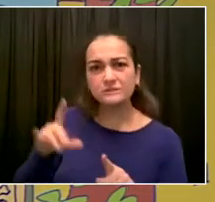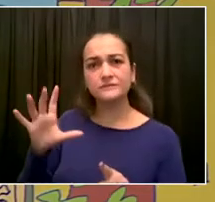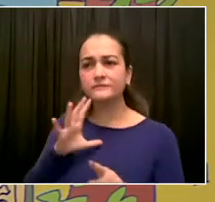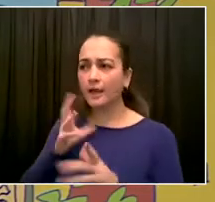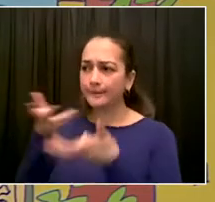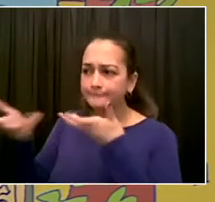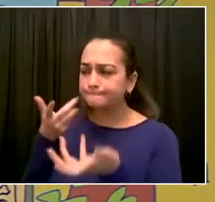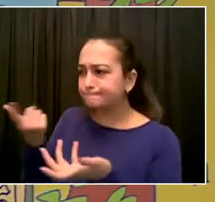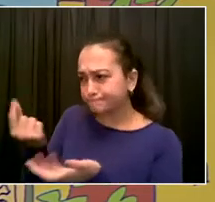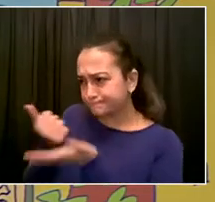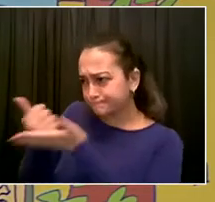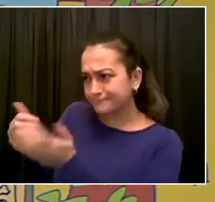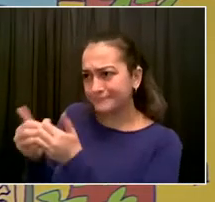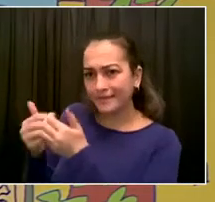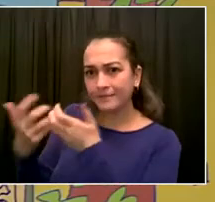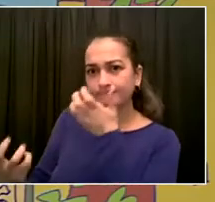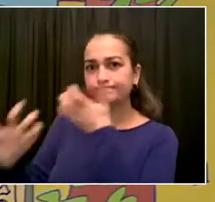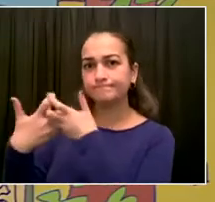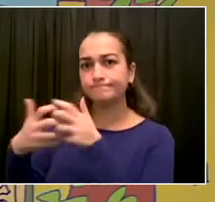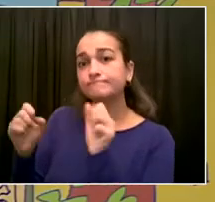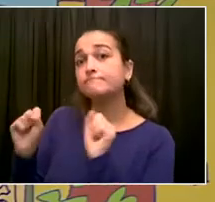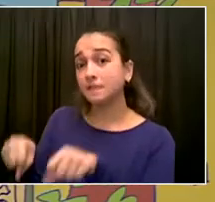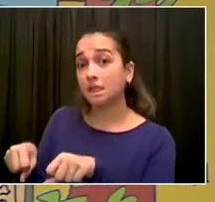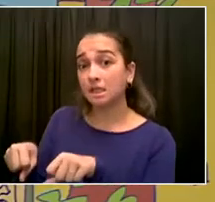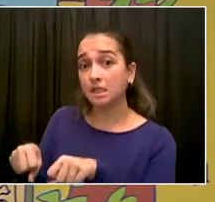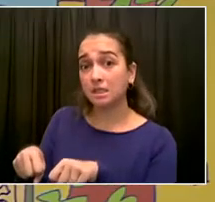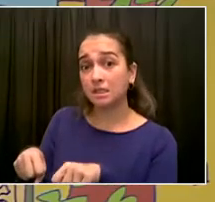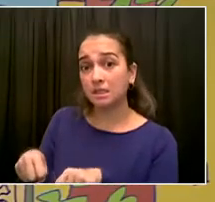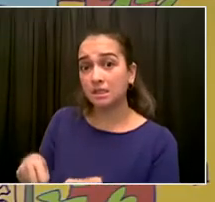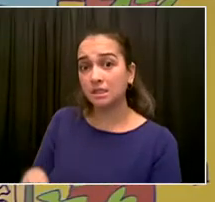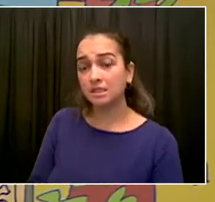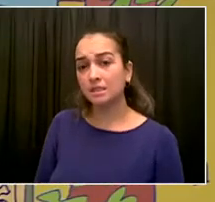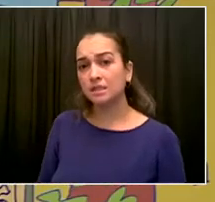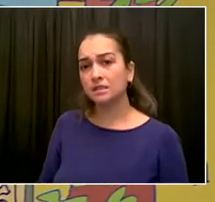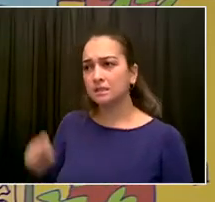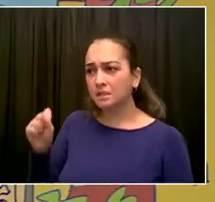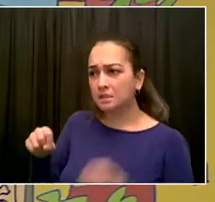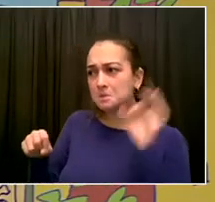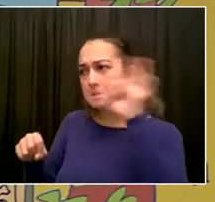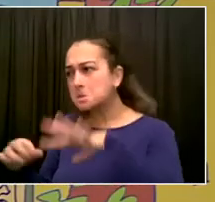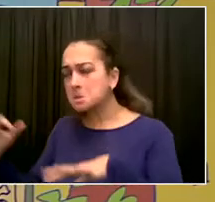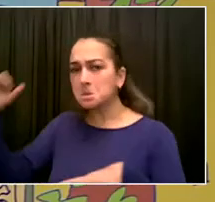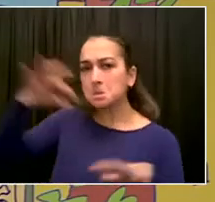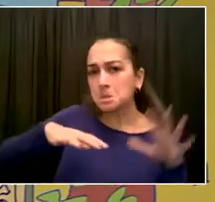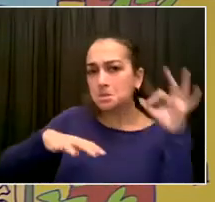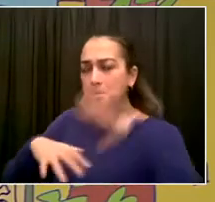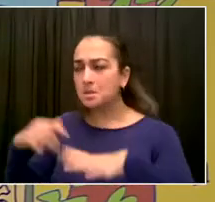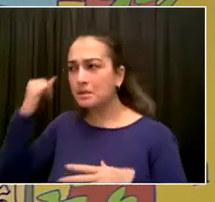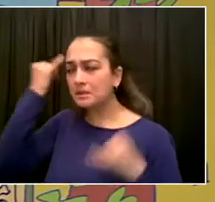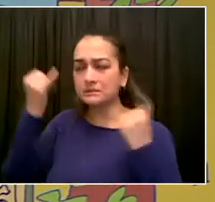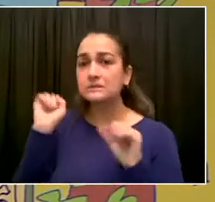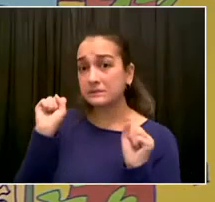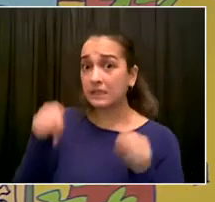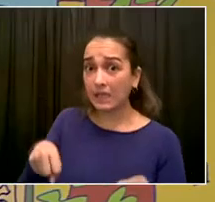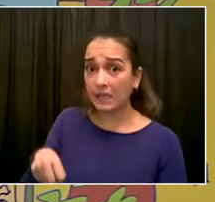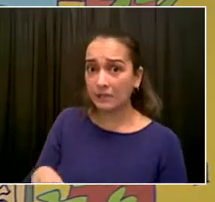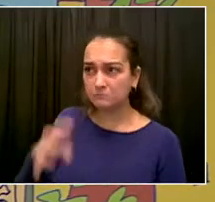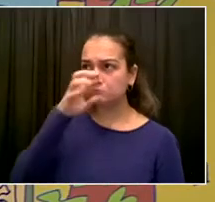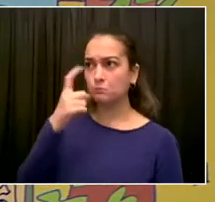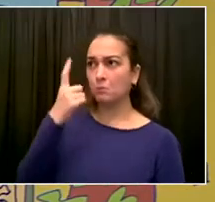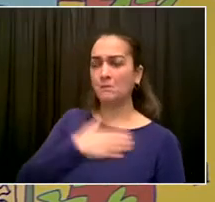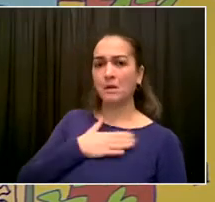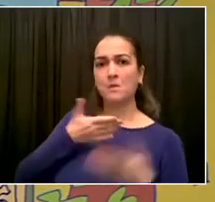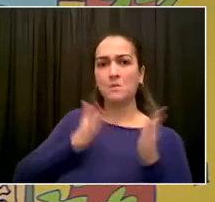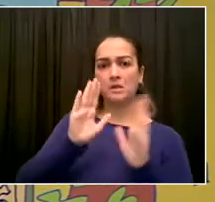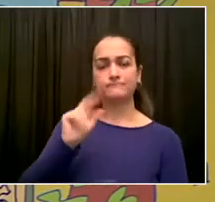Safety first, but listen to communities, make valid adjustments when there are valid concerns. That's the approach we'll take. The next